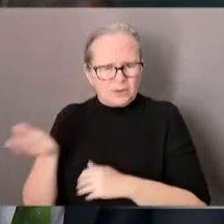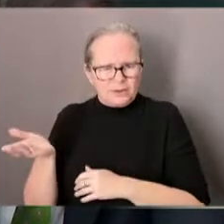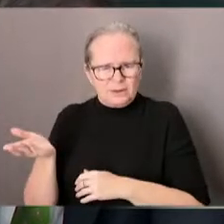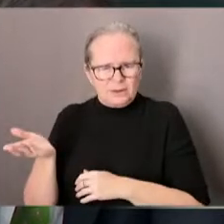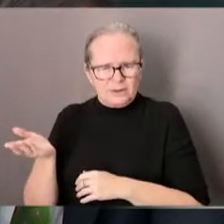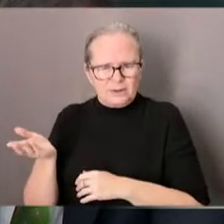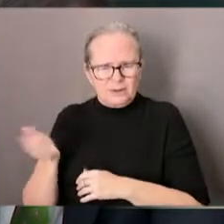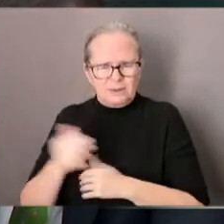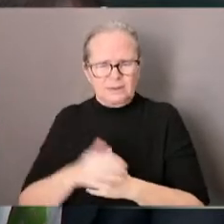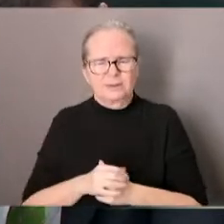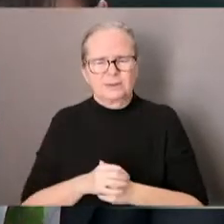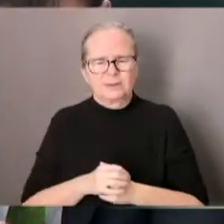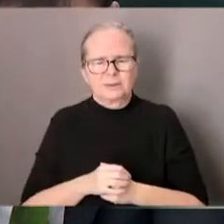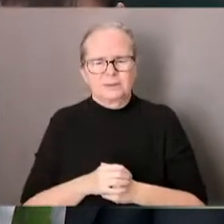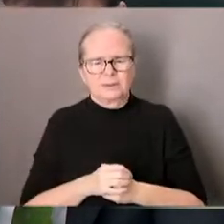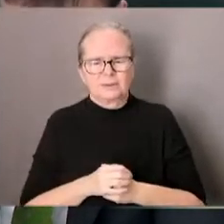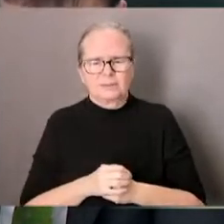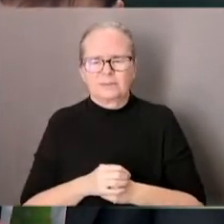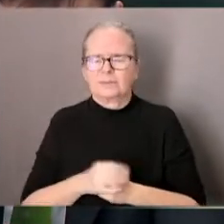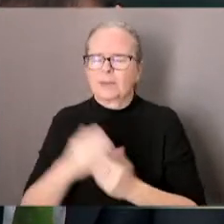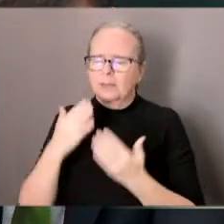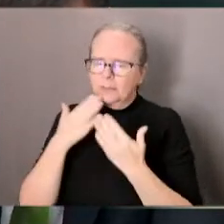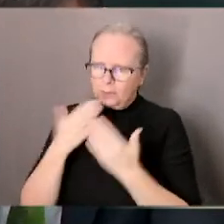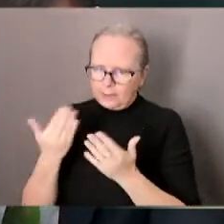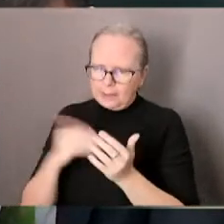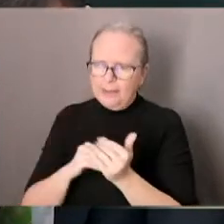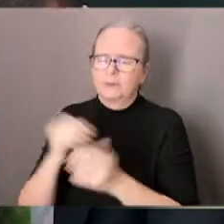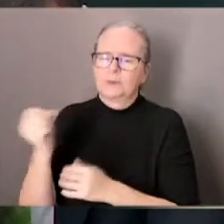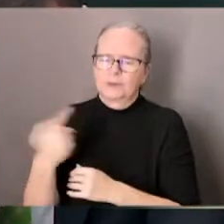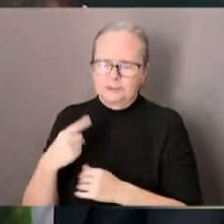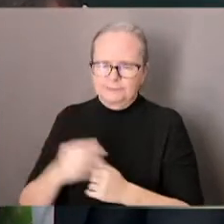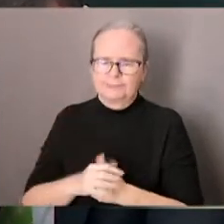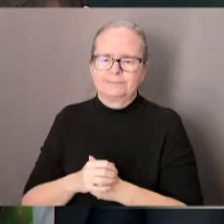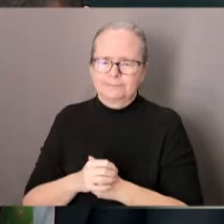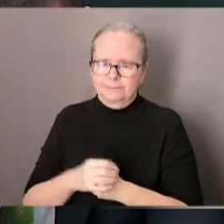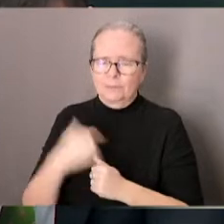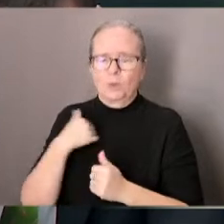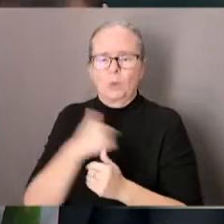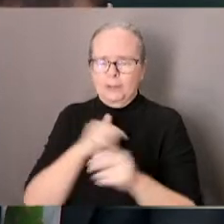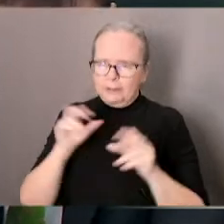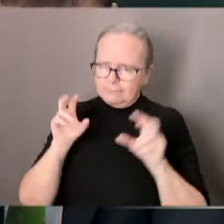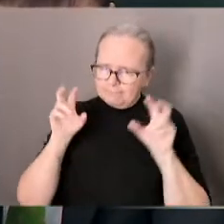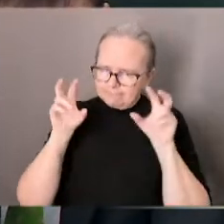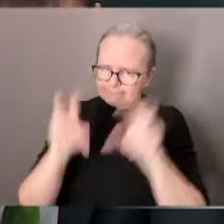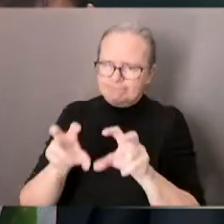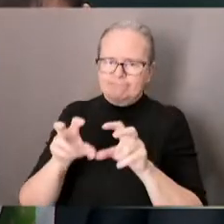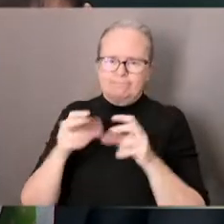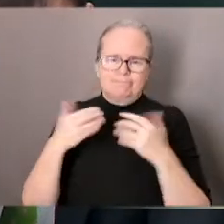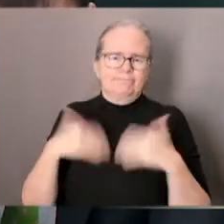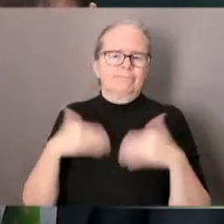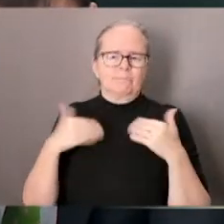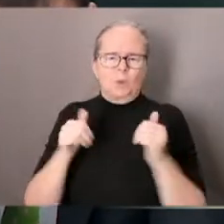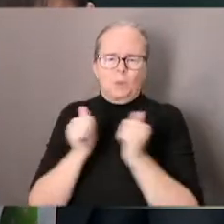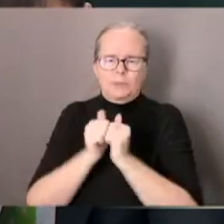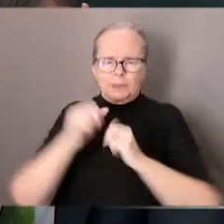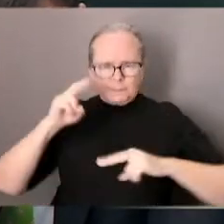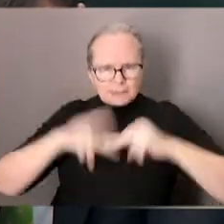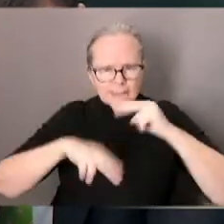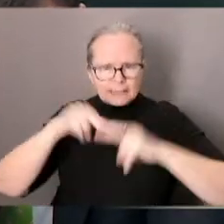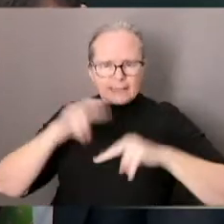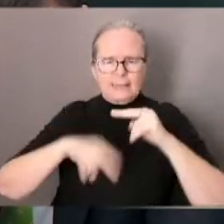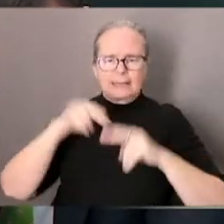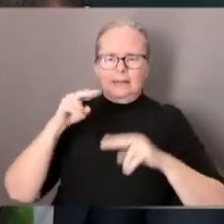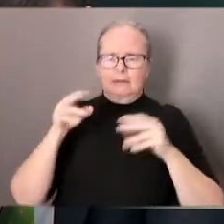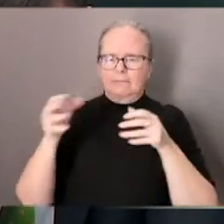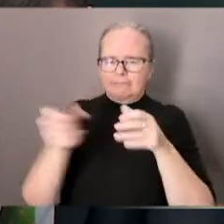the question Mr Speaker we are investing significantly in uh in infrastructure Healthcare infrastructure uh 3.5 billion dollars